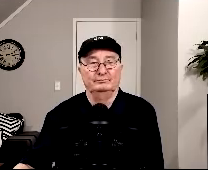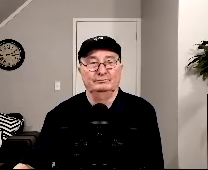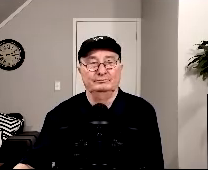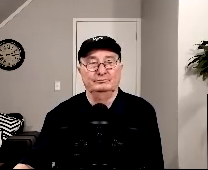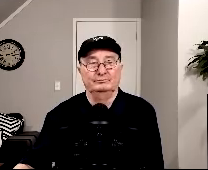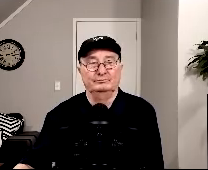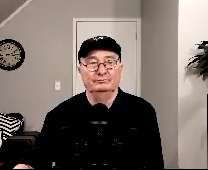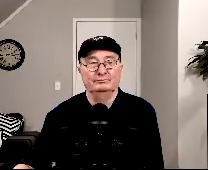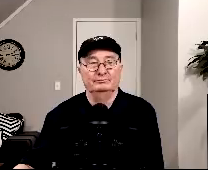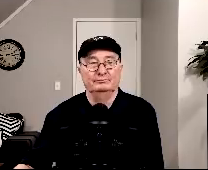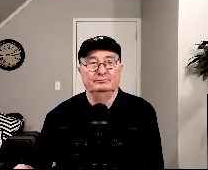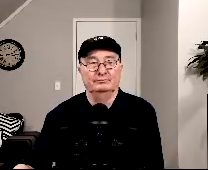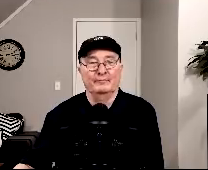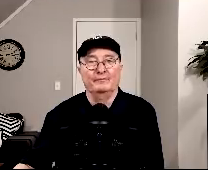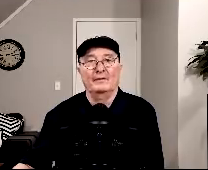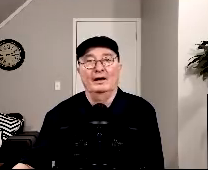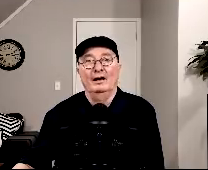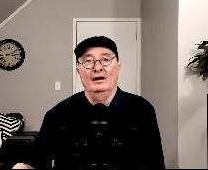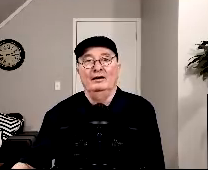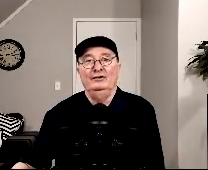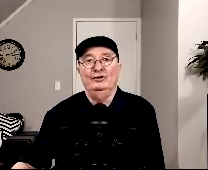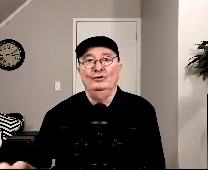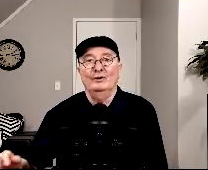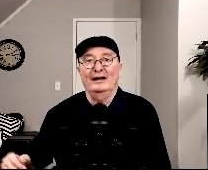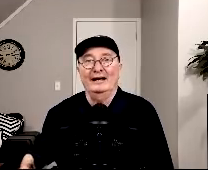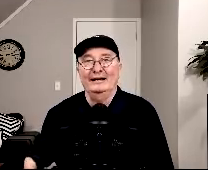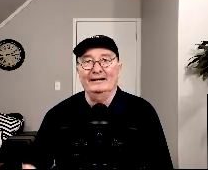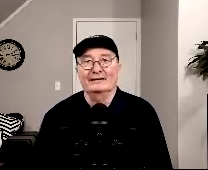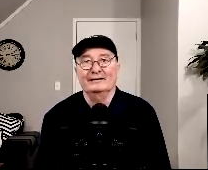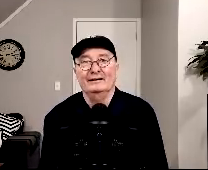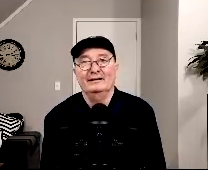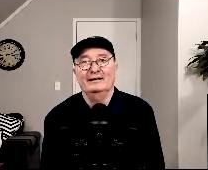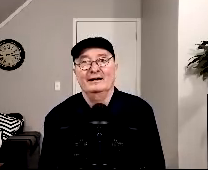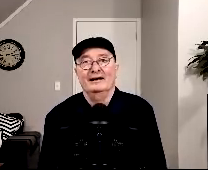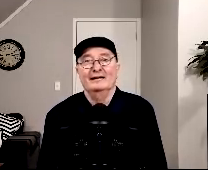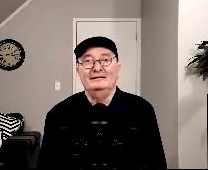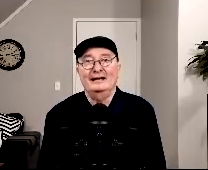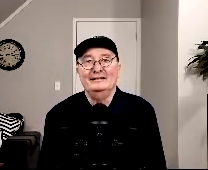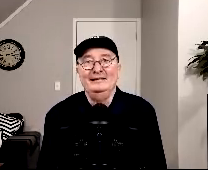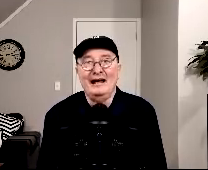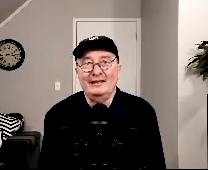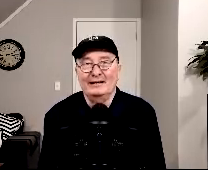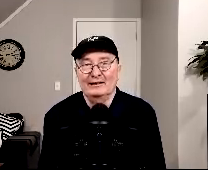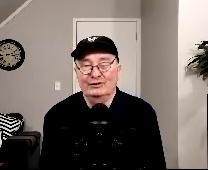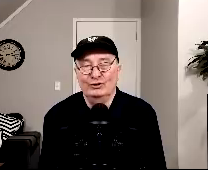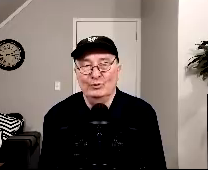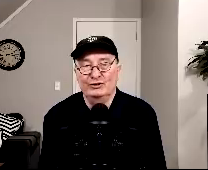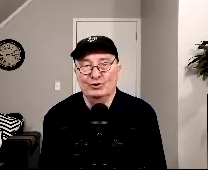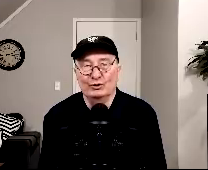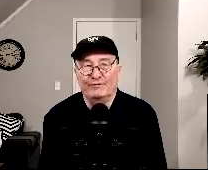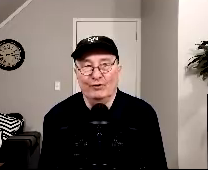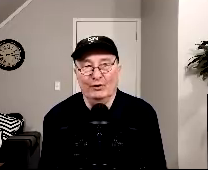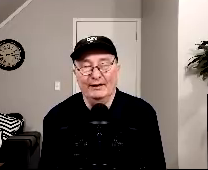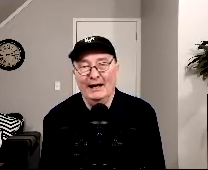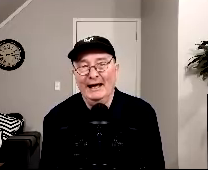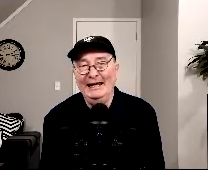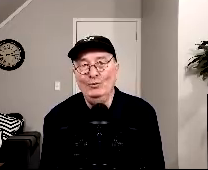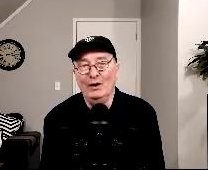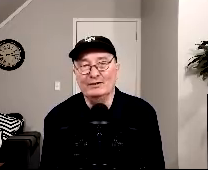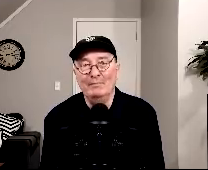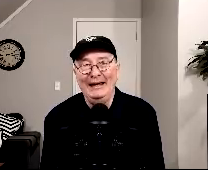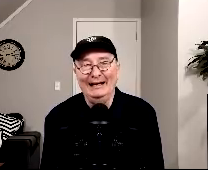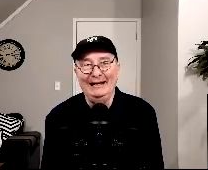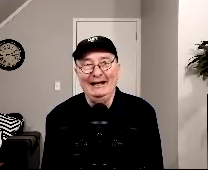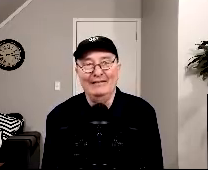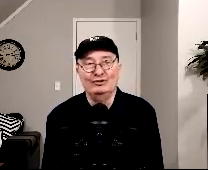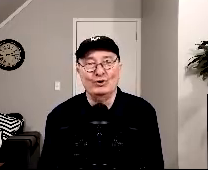the weather, you could be killed. He was murdered. You idiot. This has nothing to do with George Floyd. He